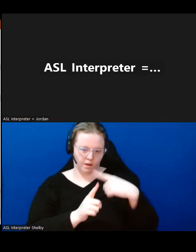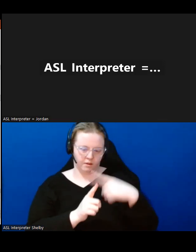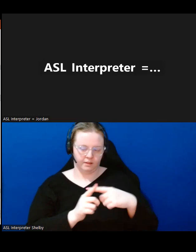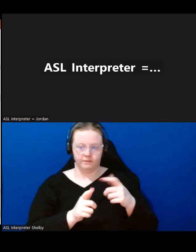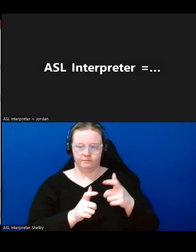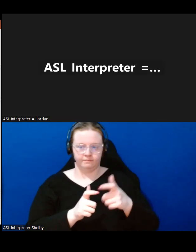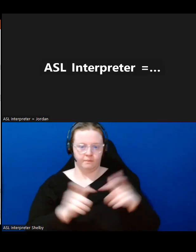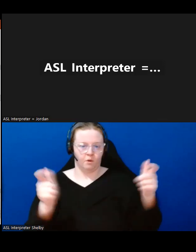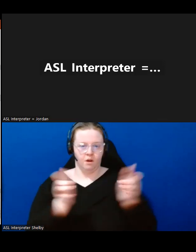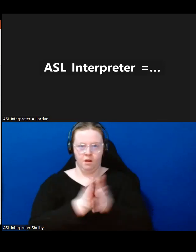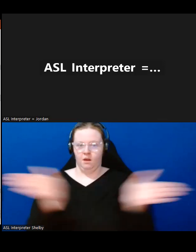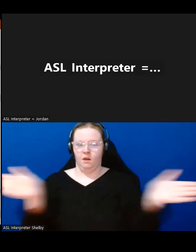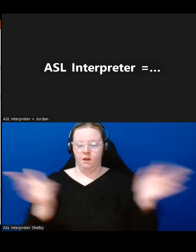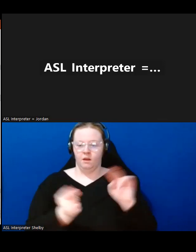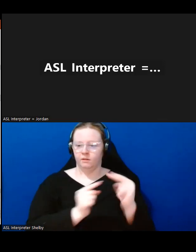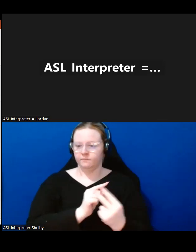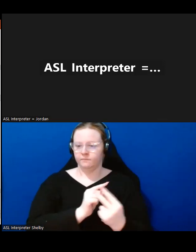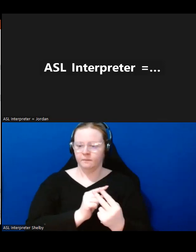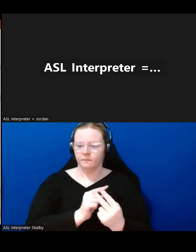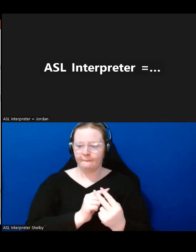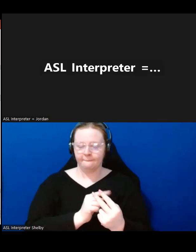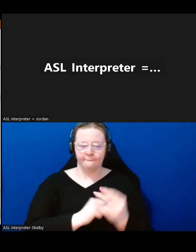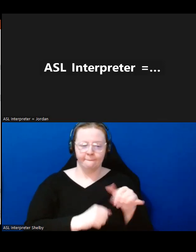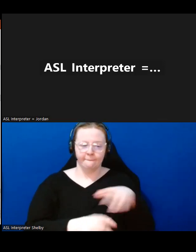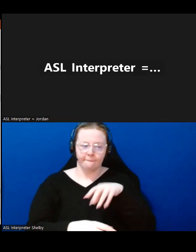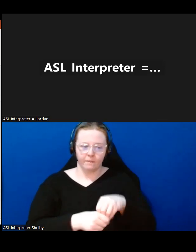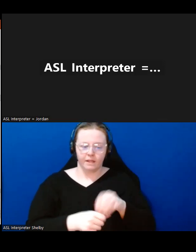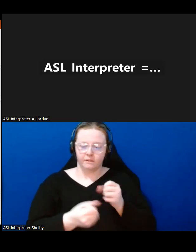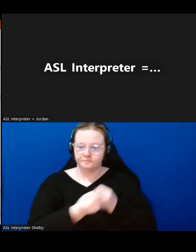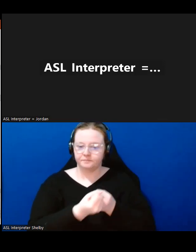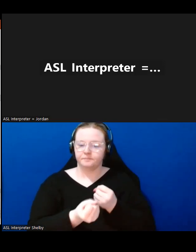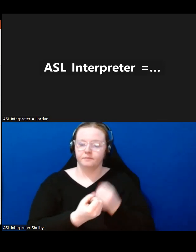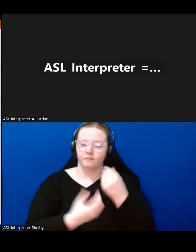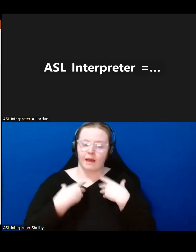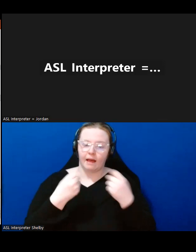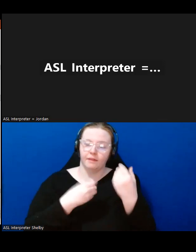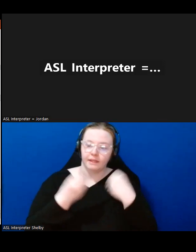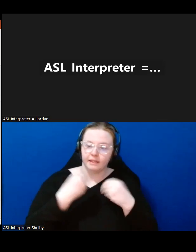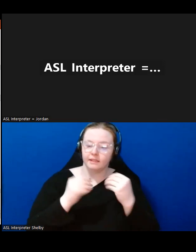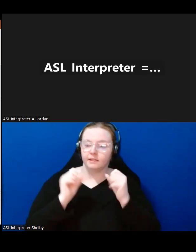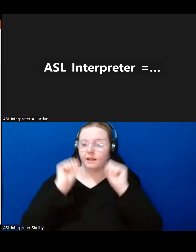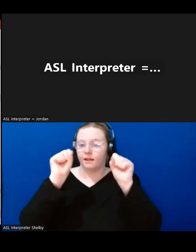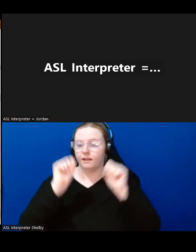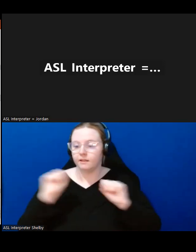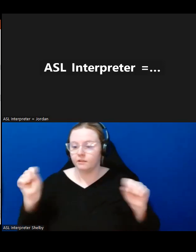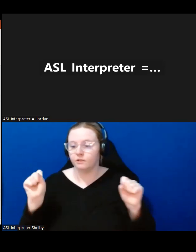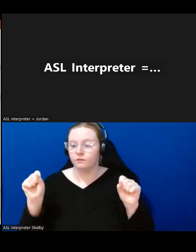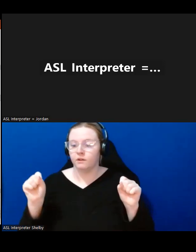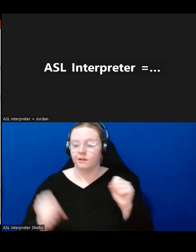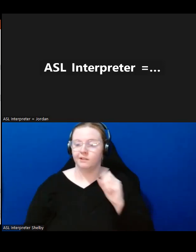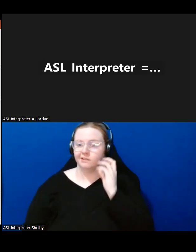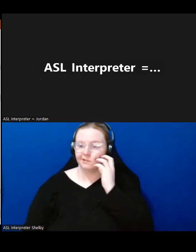perspective. And that would include promoting healthy eating, physical activity, tobacco and vaping